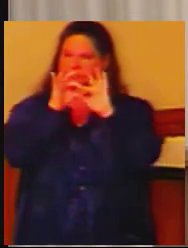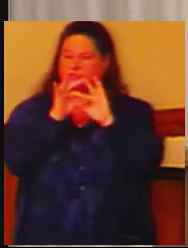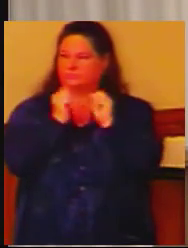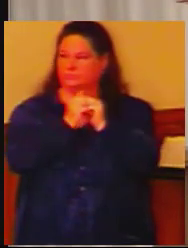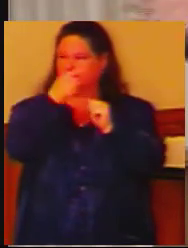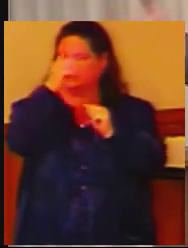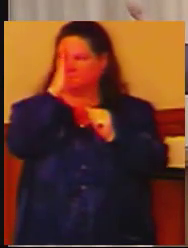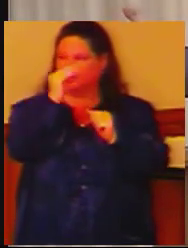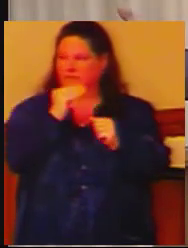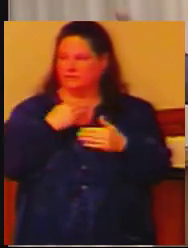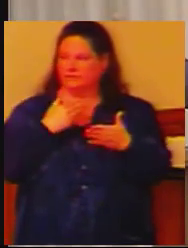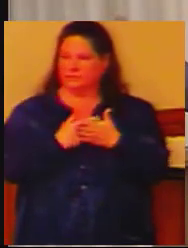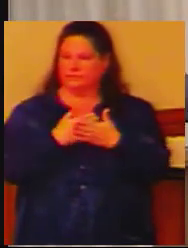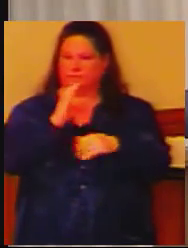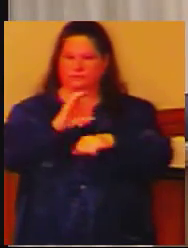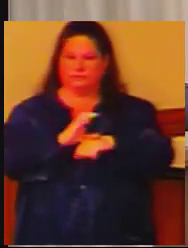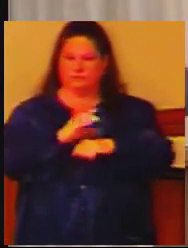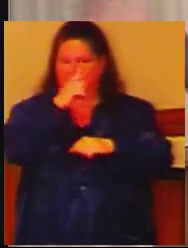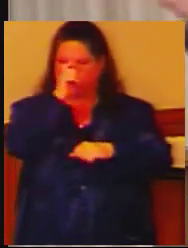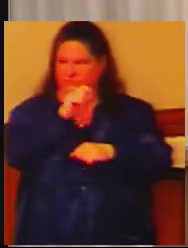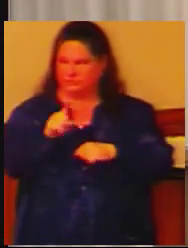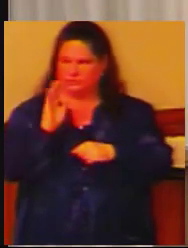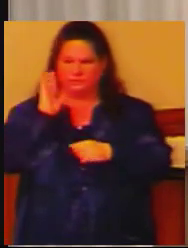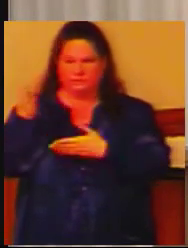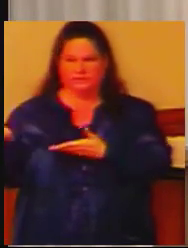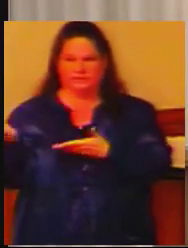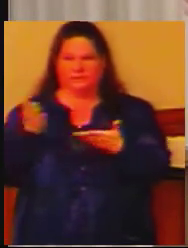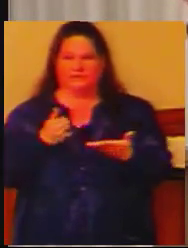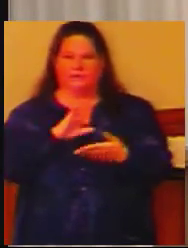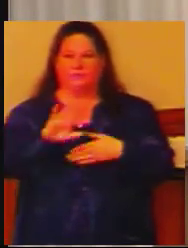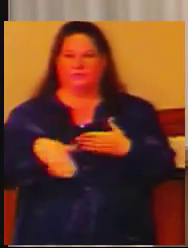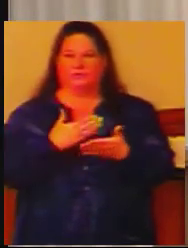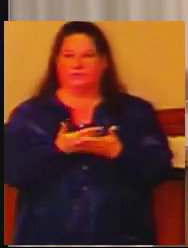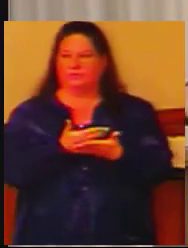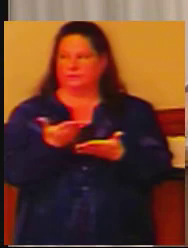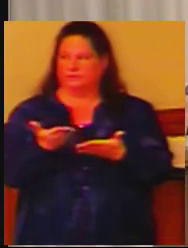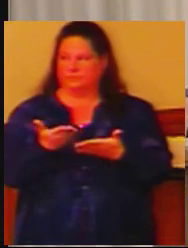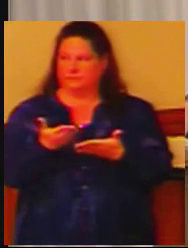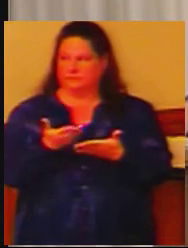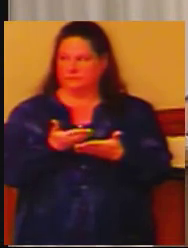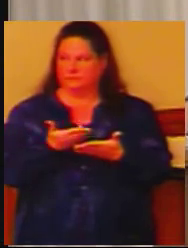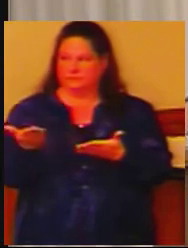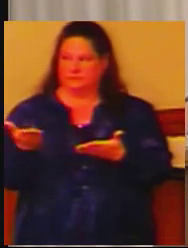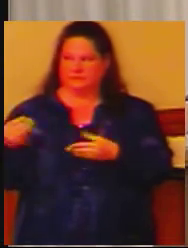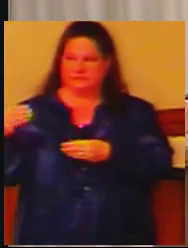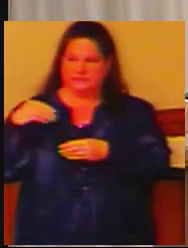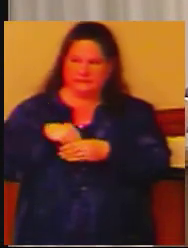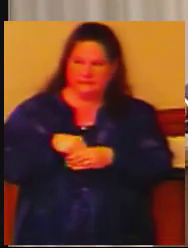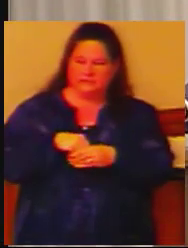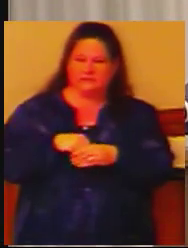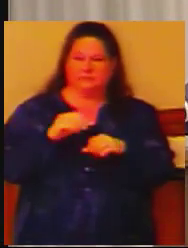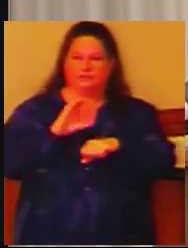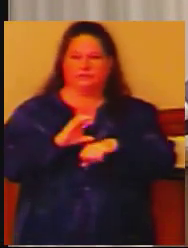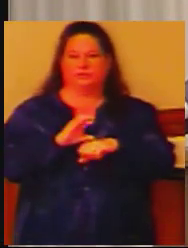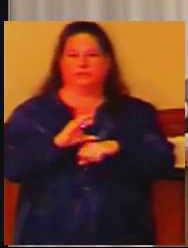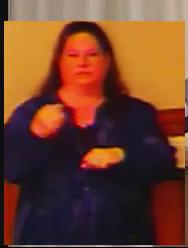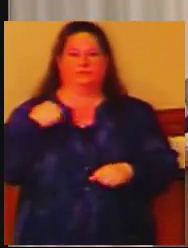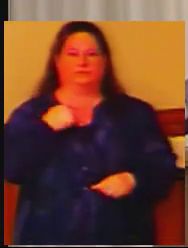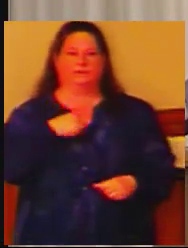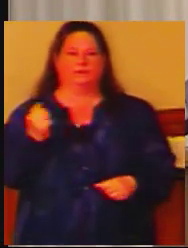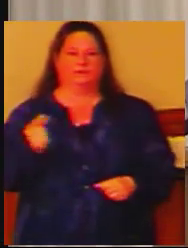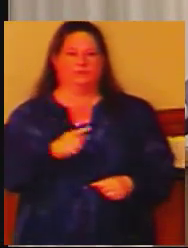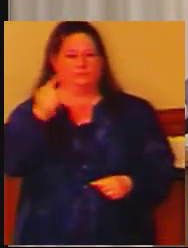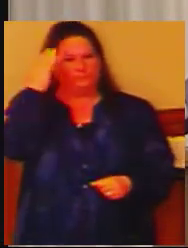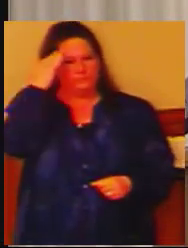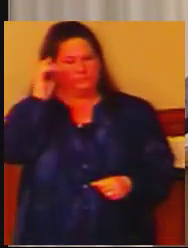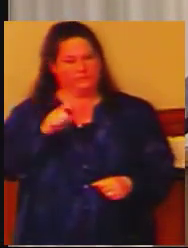and, of course, the local church, because you're going to be carrying all of your baggage in. And that's what we need to also, we all know that we need to